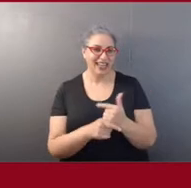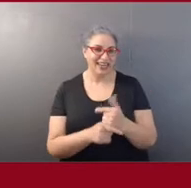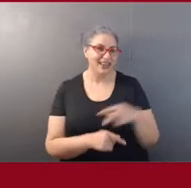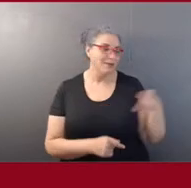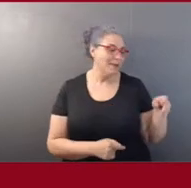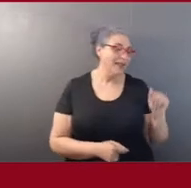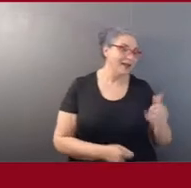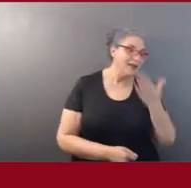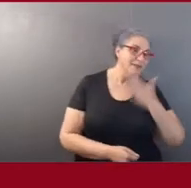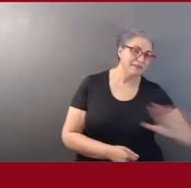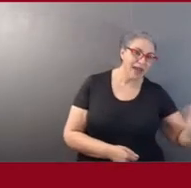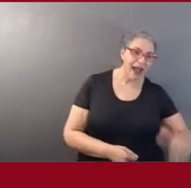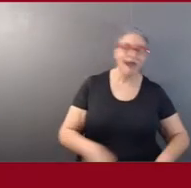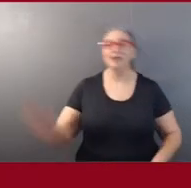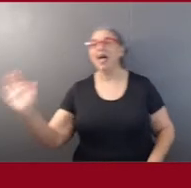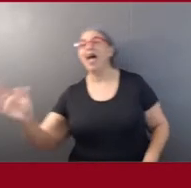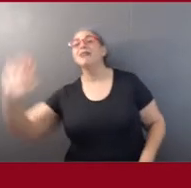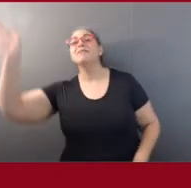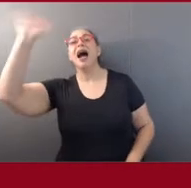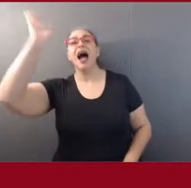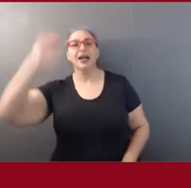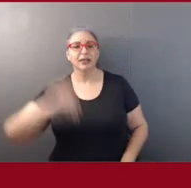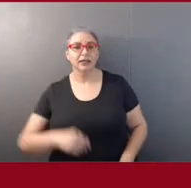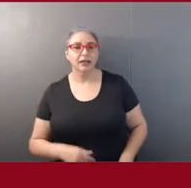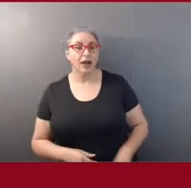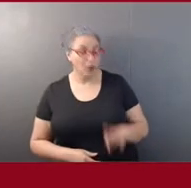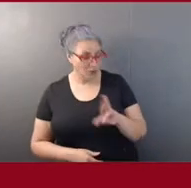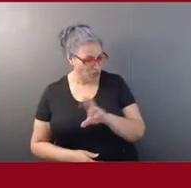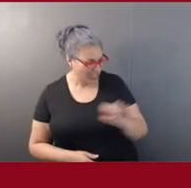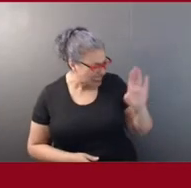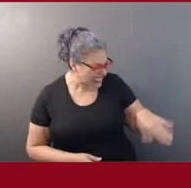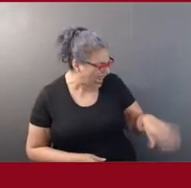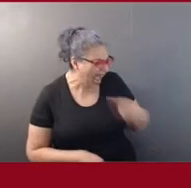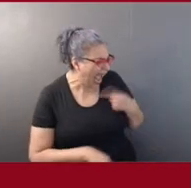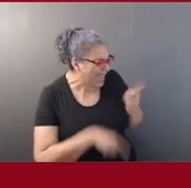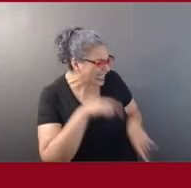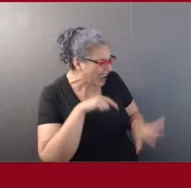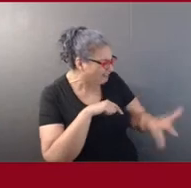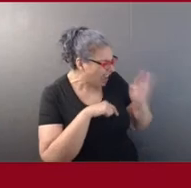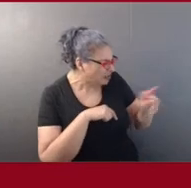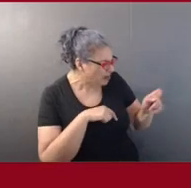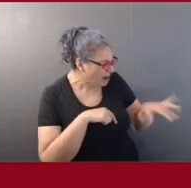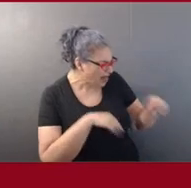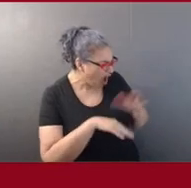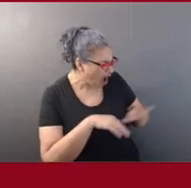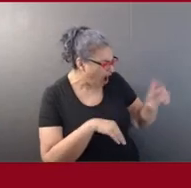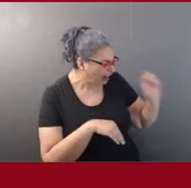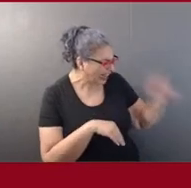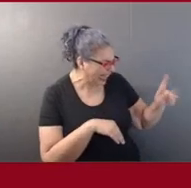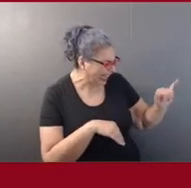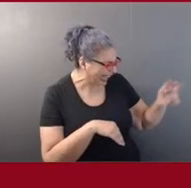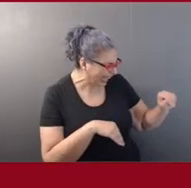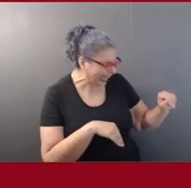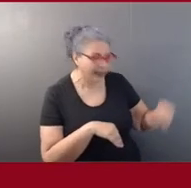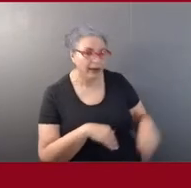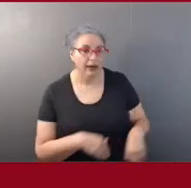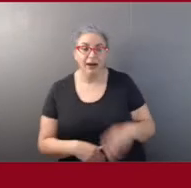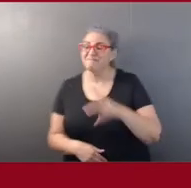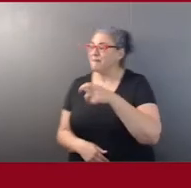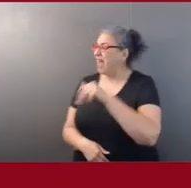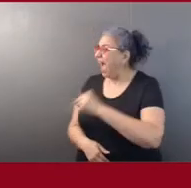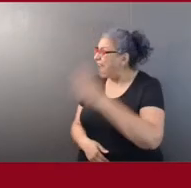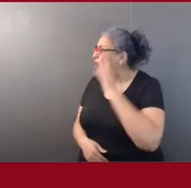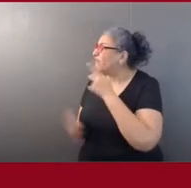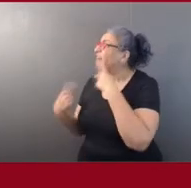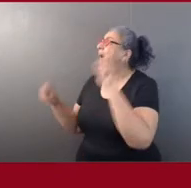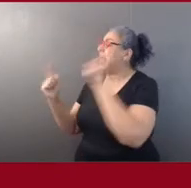Elaine, so much. Ladies, you're awesome. Pamala, I have to find you on LinkedIn. We need to connect. Yeah. And Jeanette, yes. I'm so happy to finally meet you. I know, right? Thank you